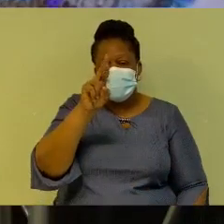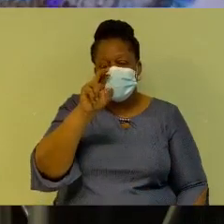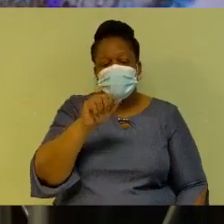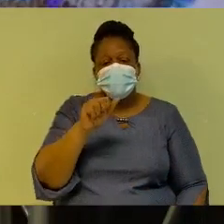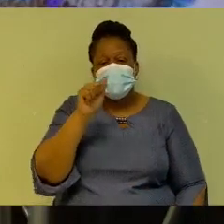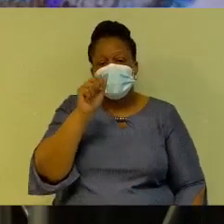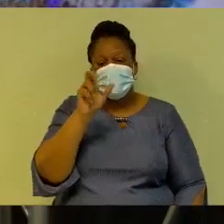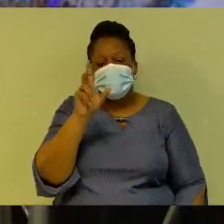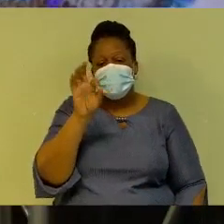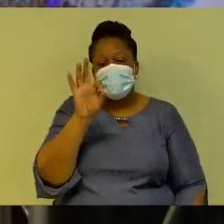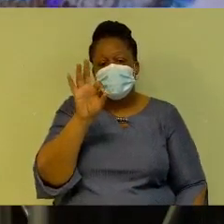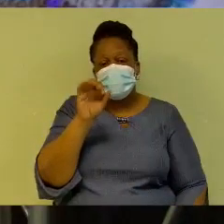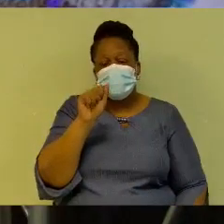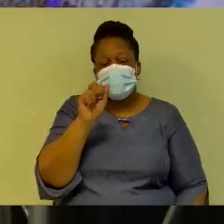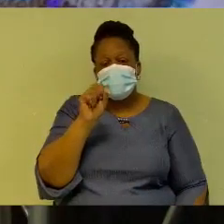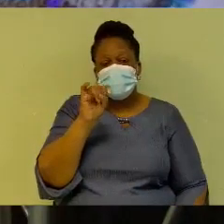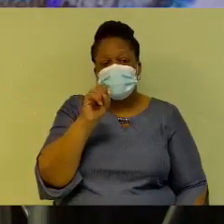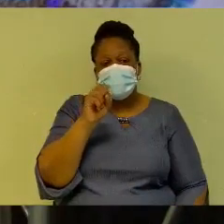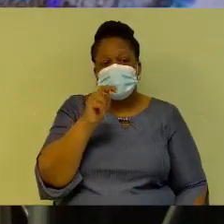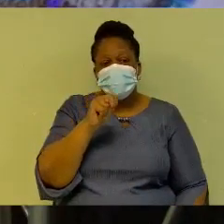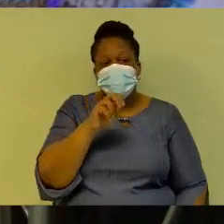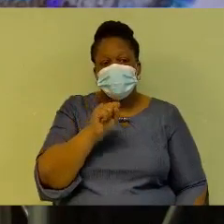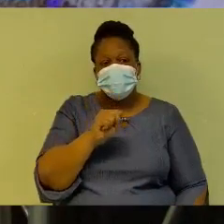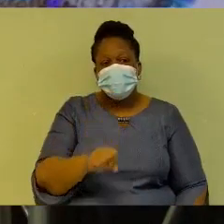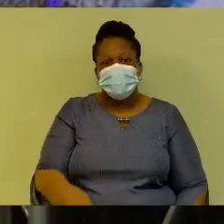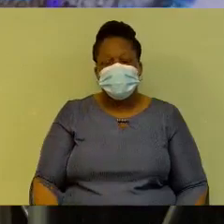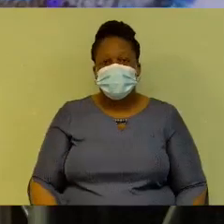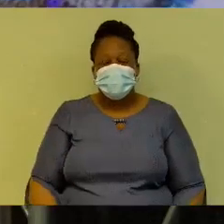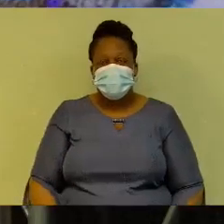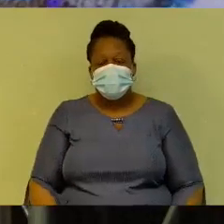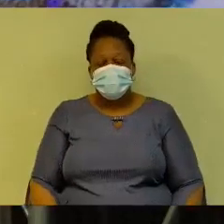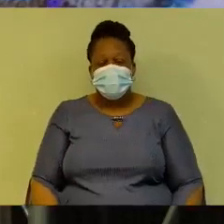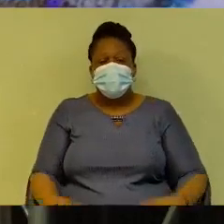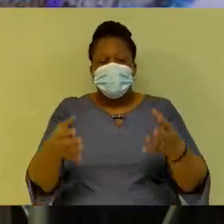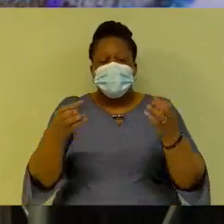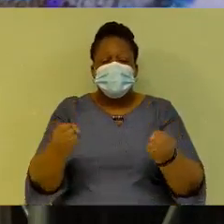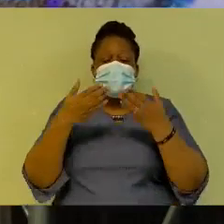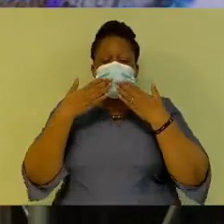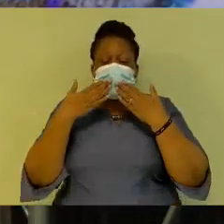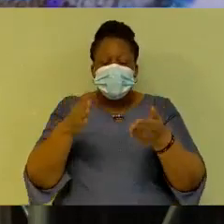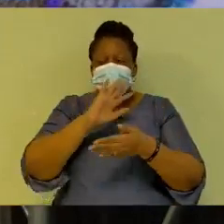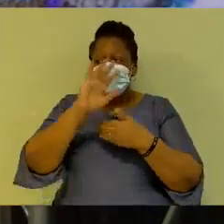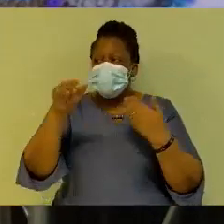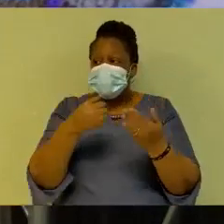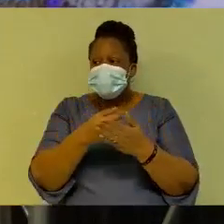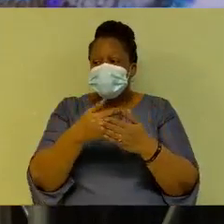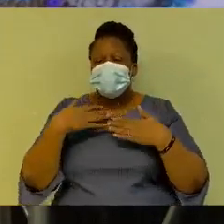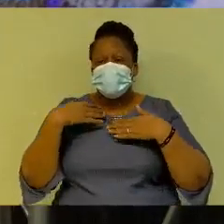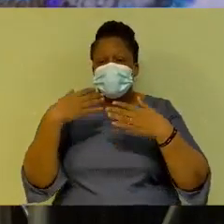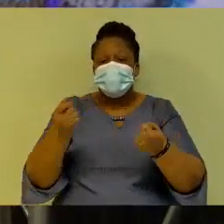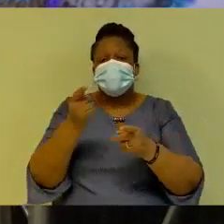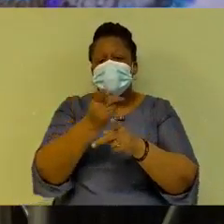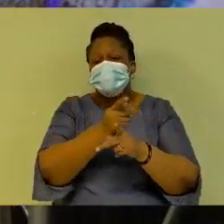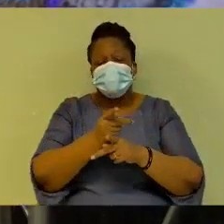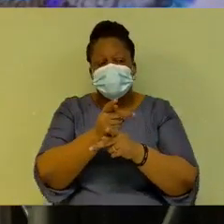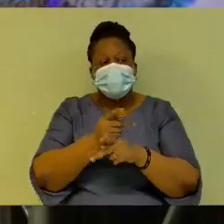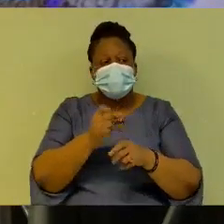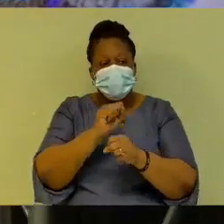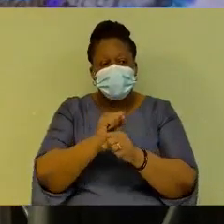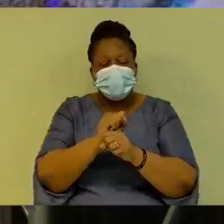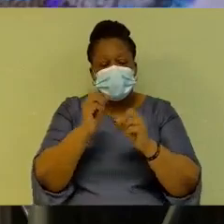skngenaff@gov.kn. Finally, I want to thank all healthcare workers, particularly the doctors and nurses, for their